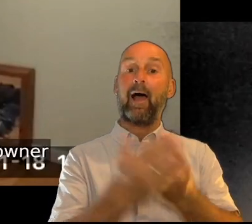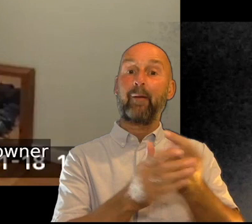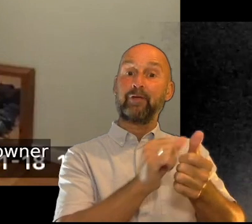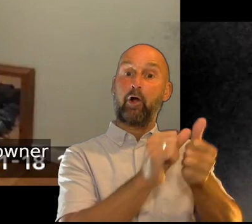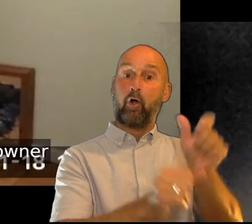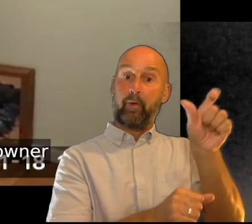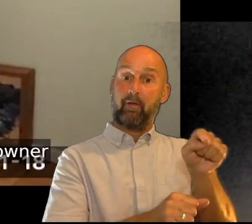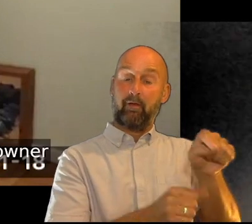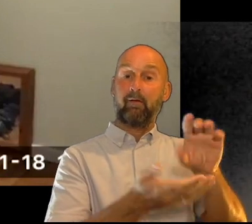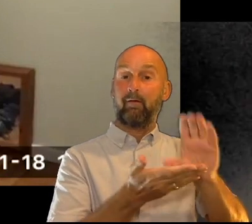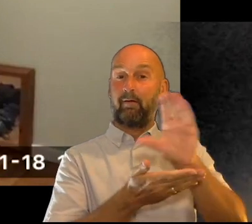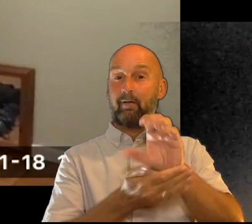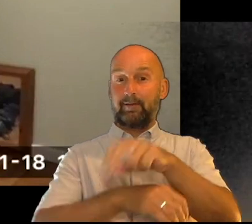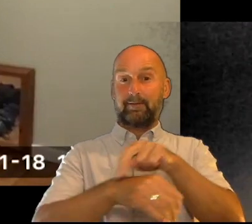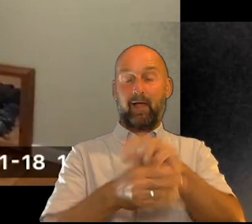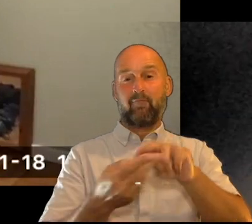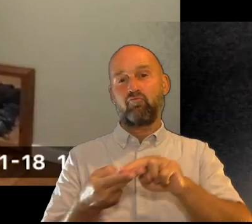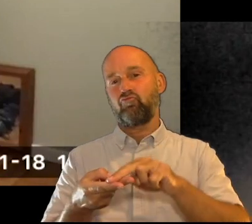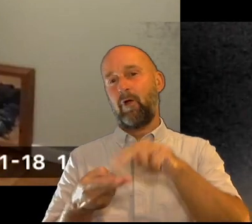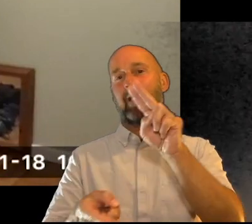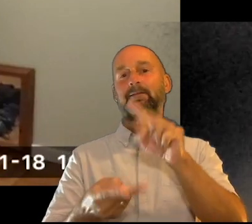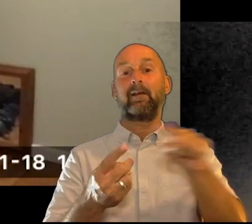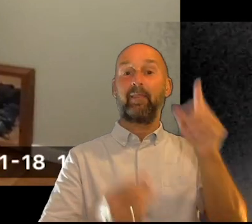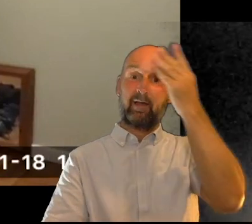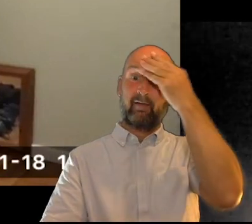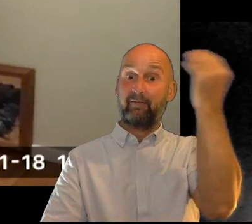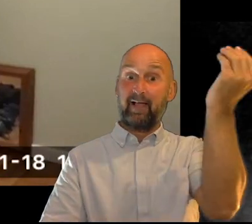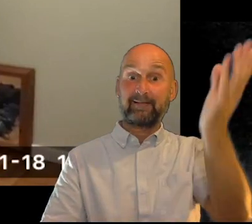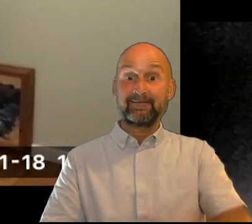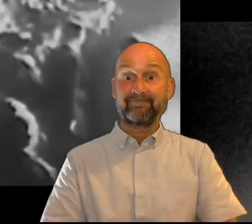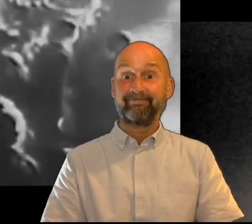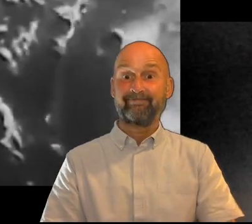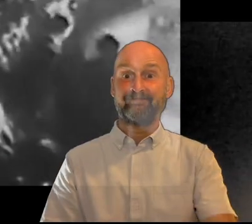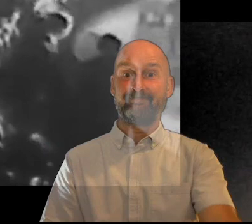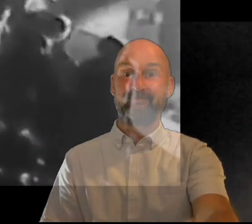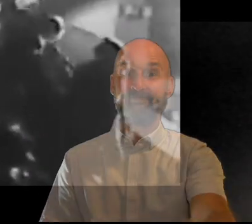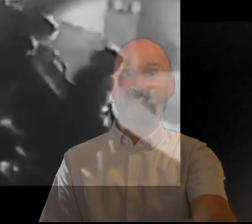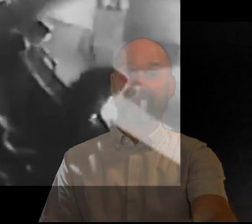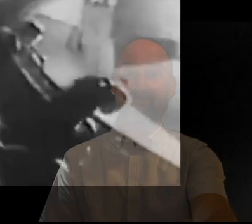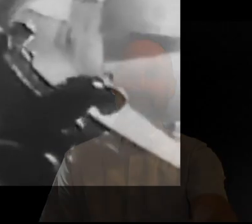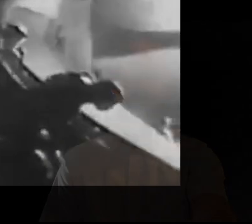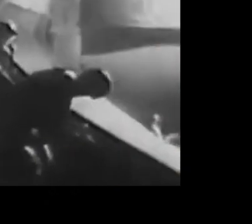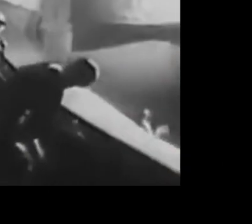happens when a company owner gives his staff a really big raise and then forgets all about it.